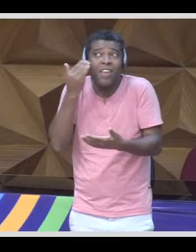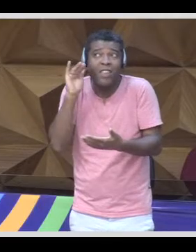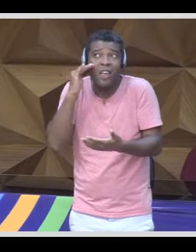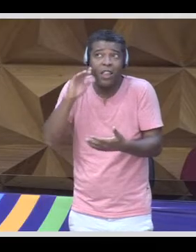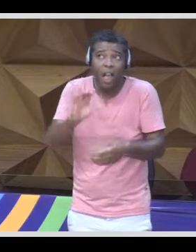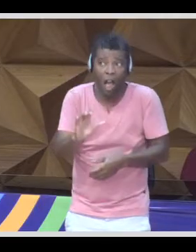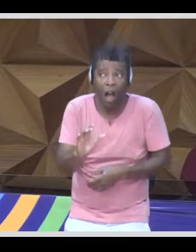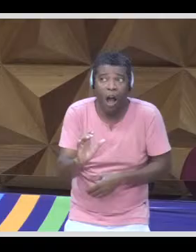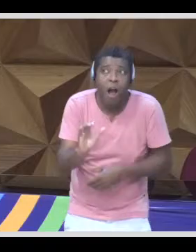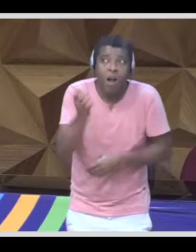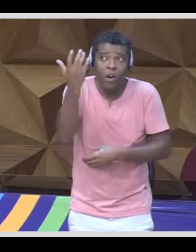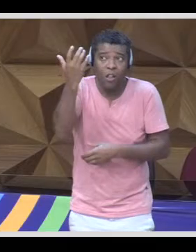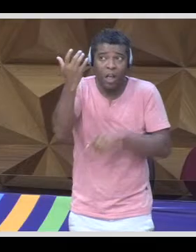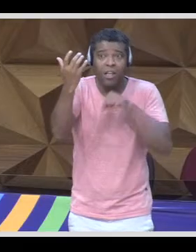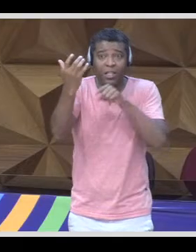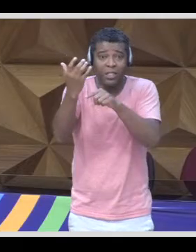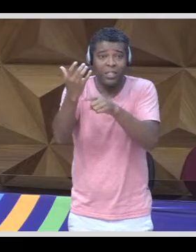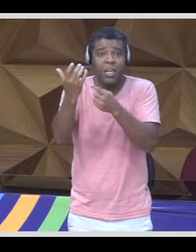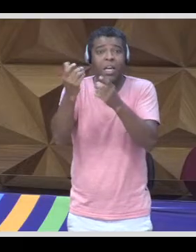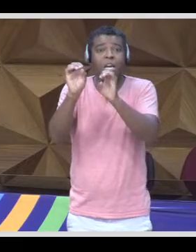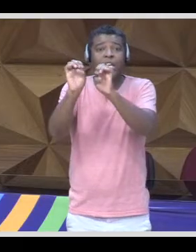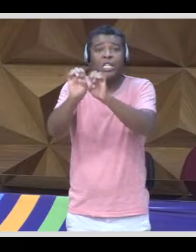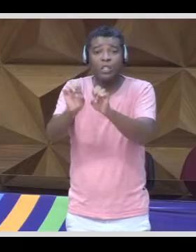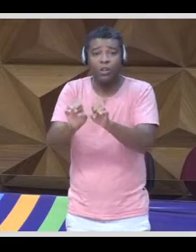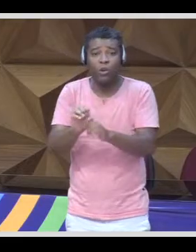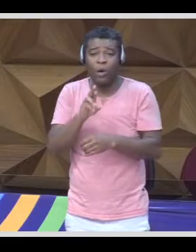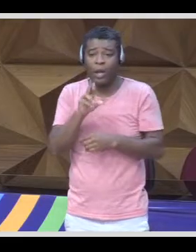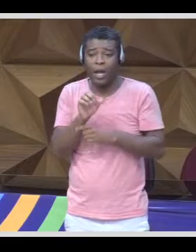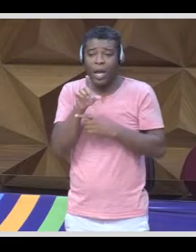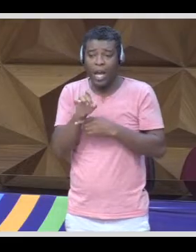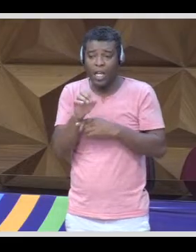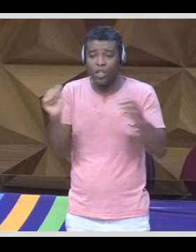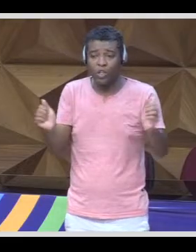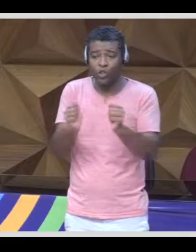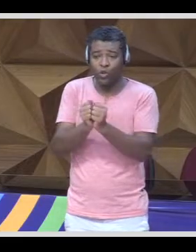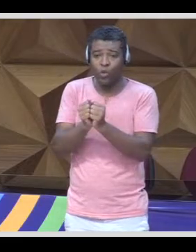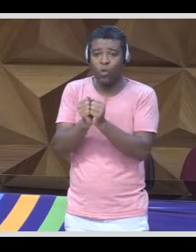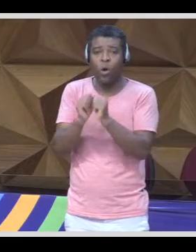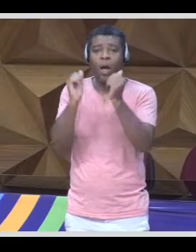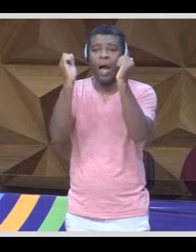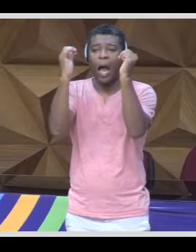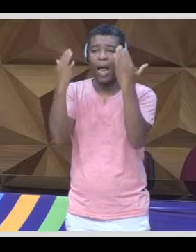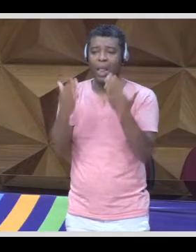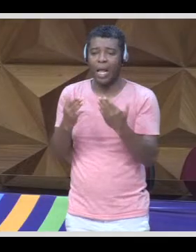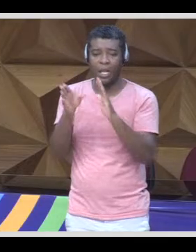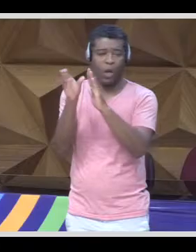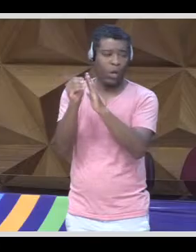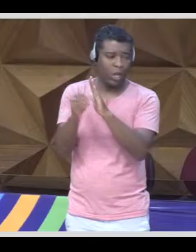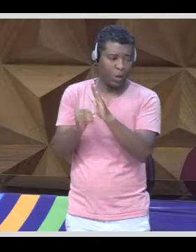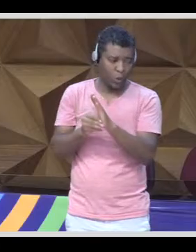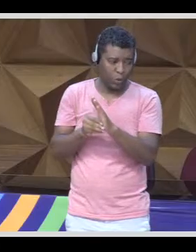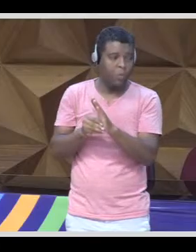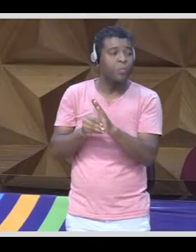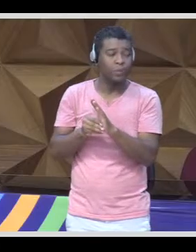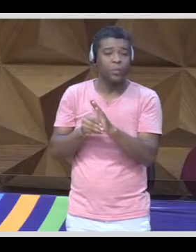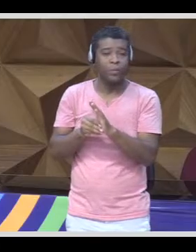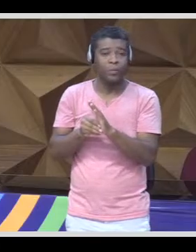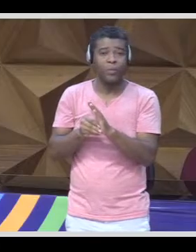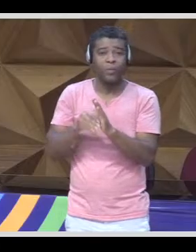also from content analysis. Well, now I'm going to shift, and I have a couple of minutes just to